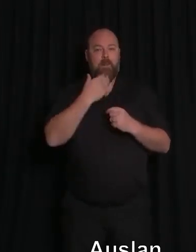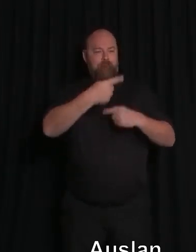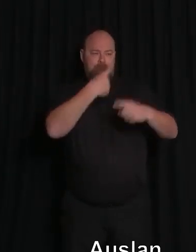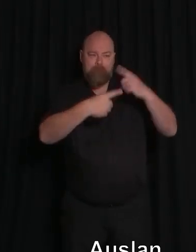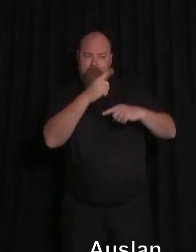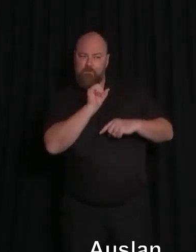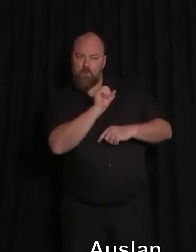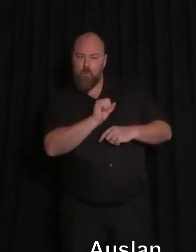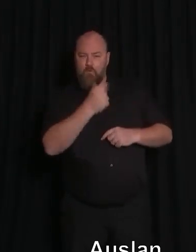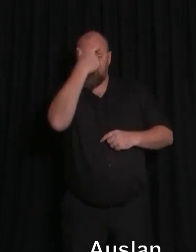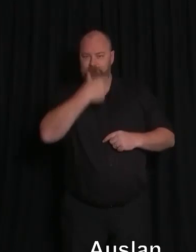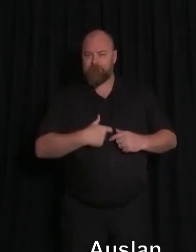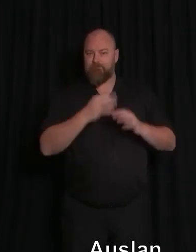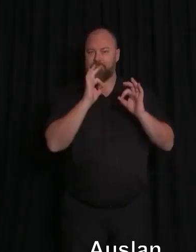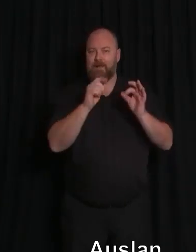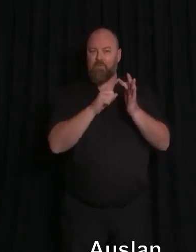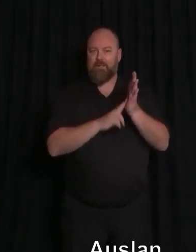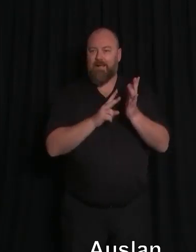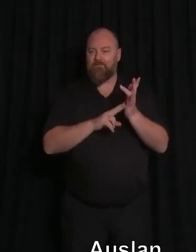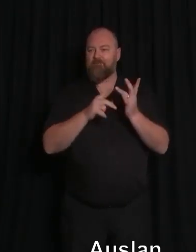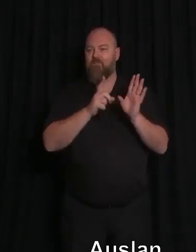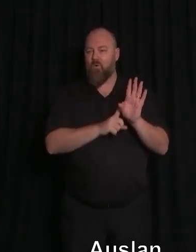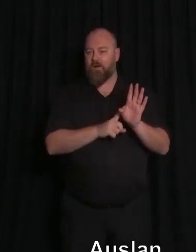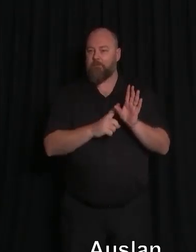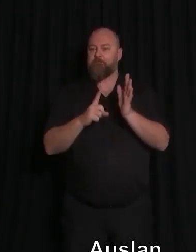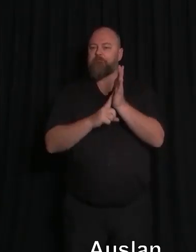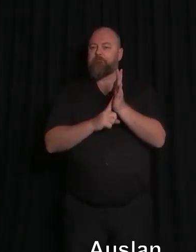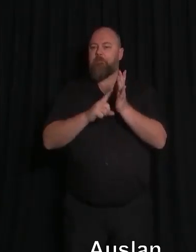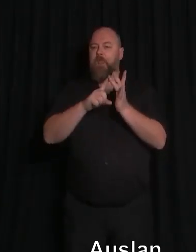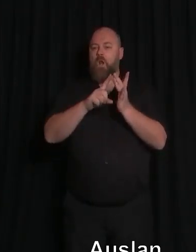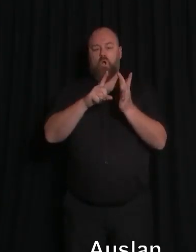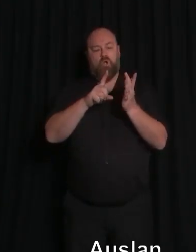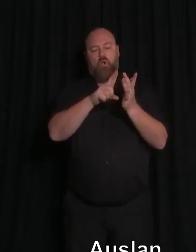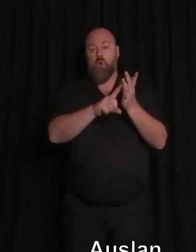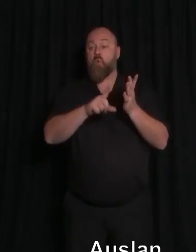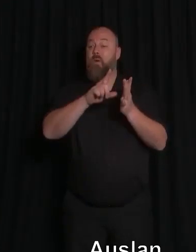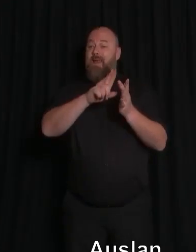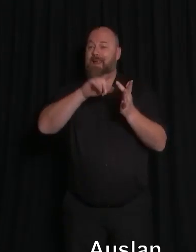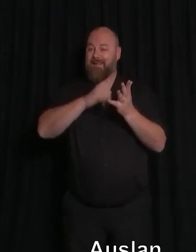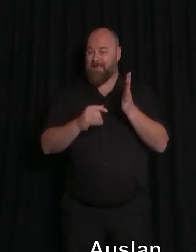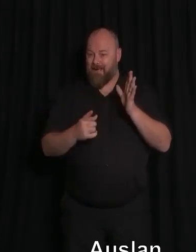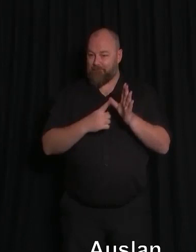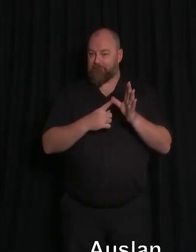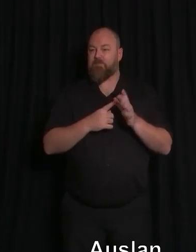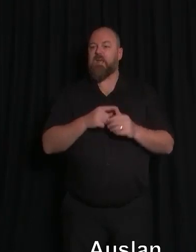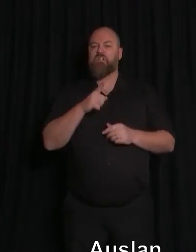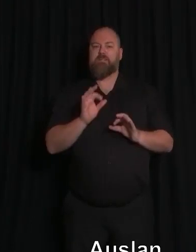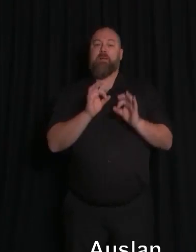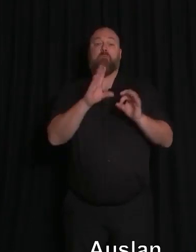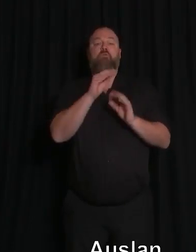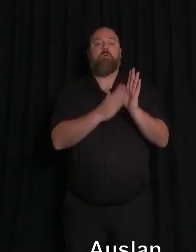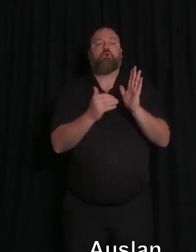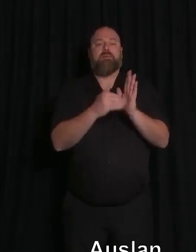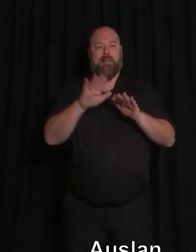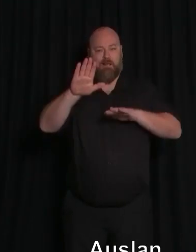the role of the special envoy is Louise. Louise is the first ever special envoy from New Zealand and